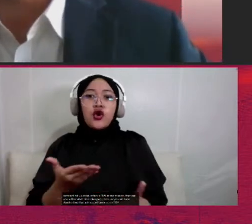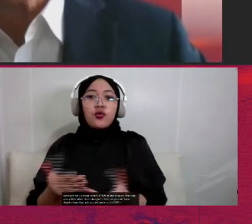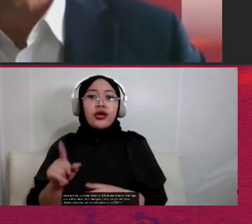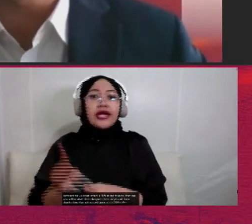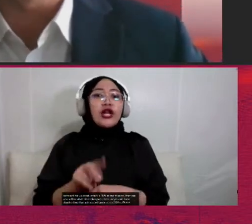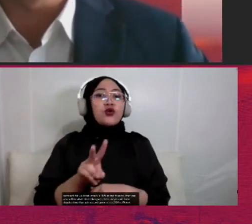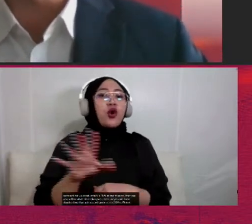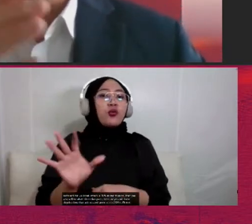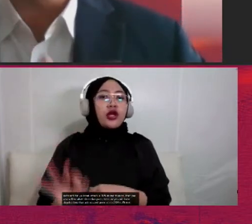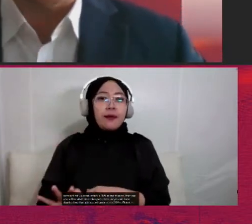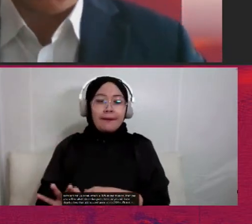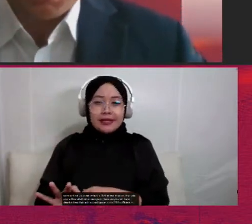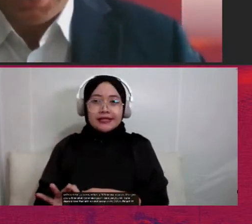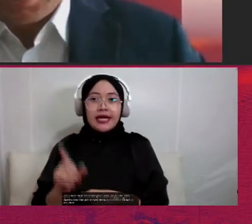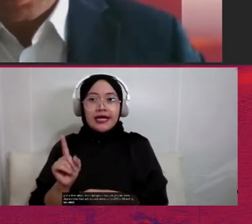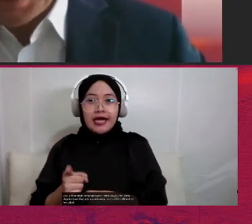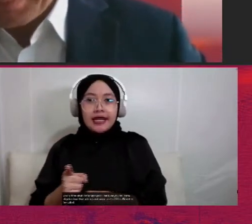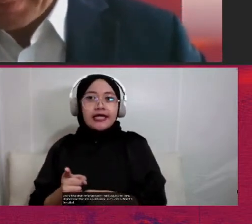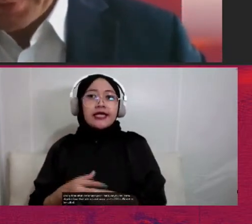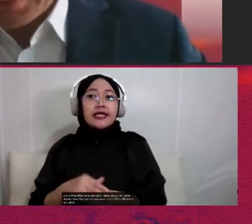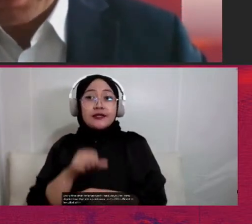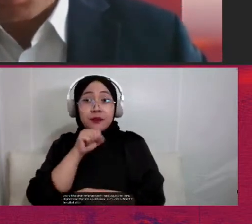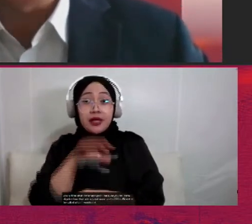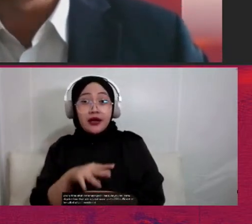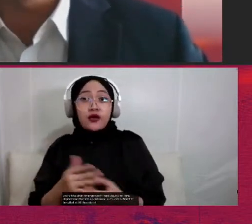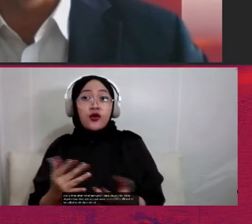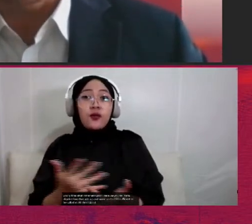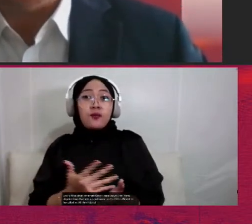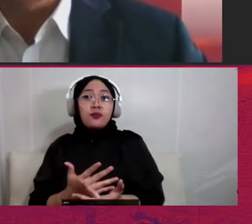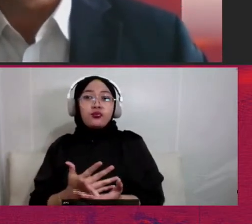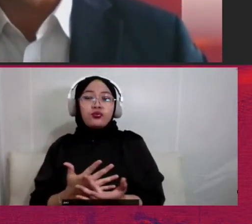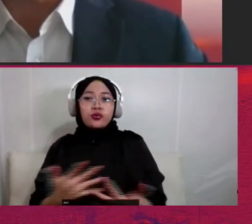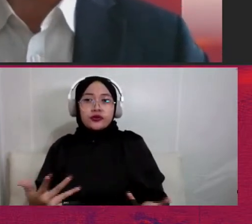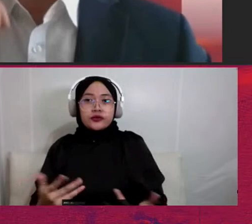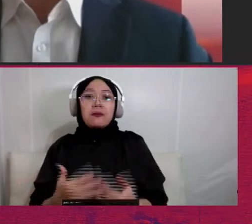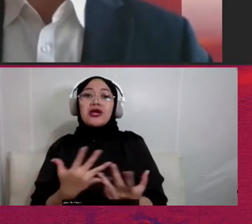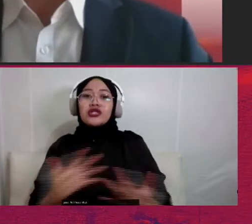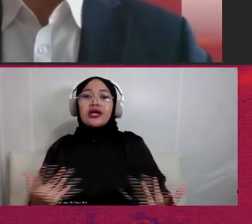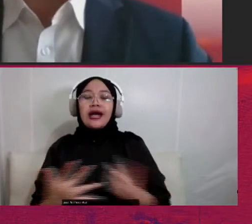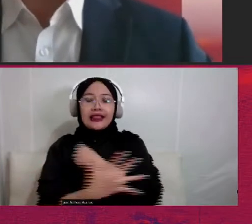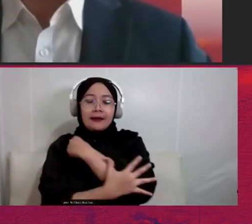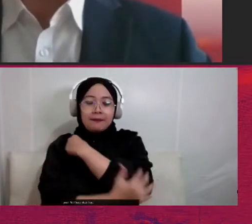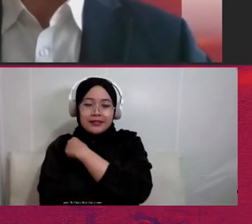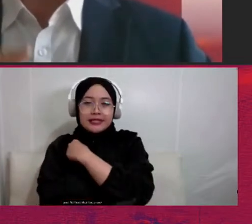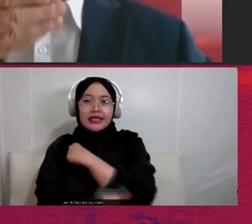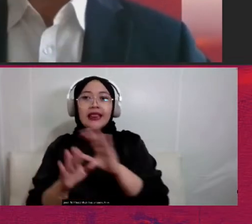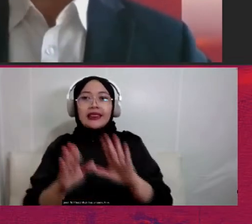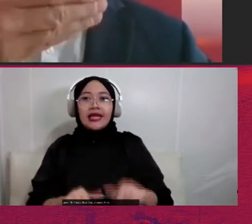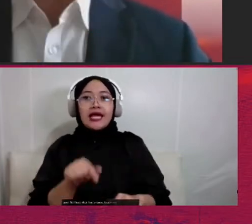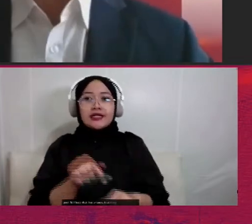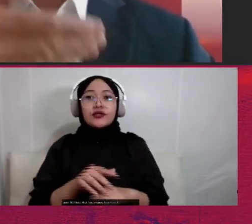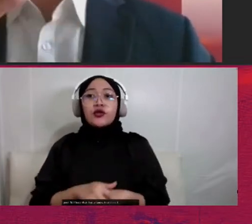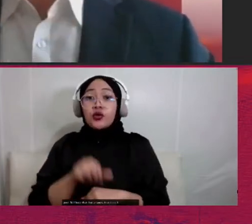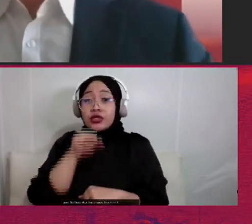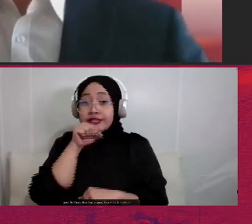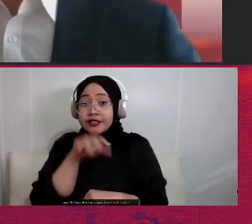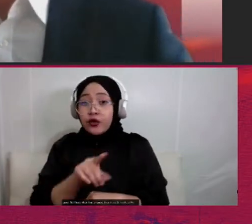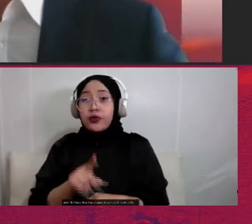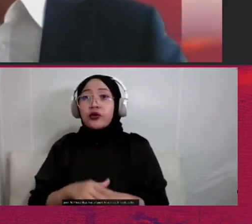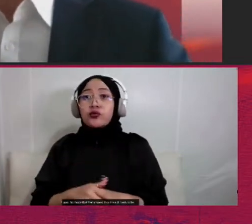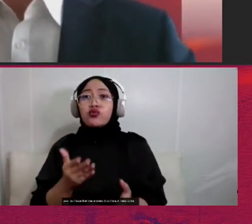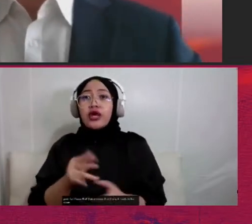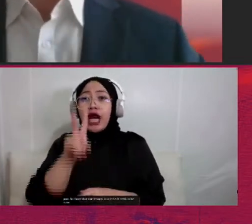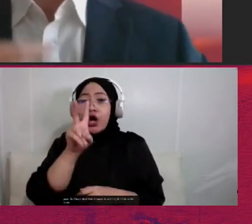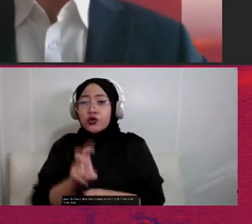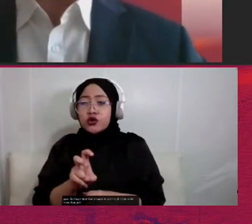25%, sufficient to be called multidimensional poor. So I hope that answers it. So it needs to be